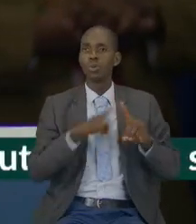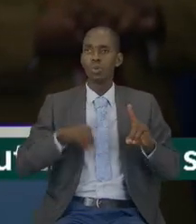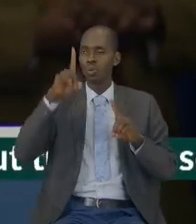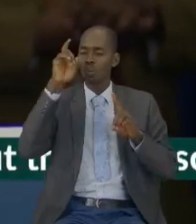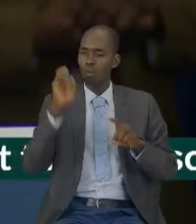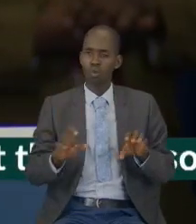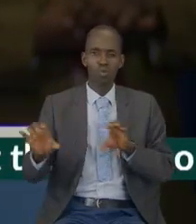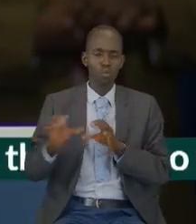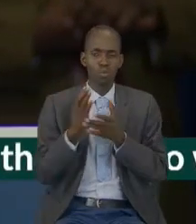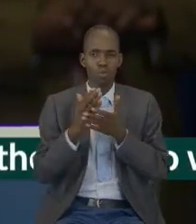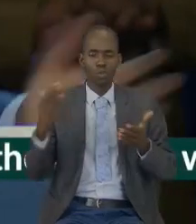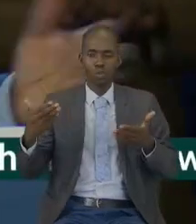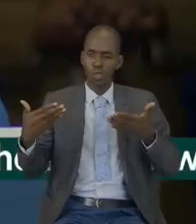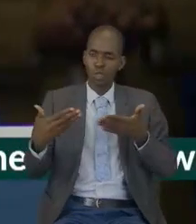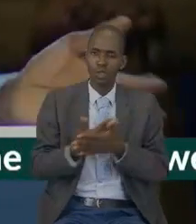me.